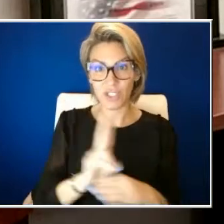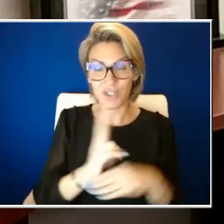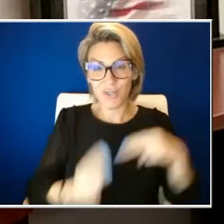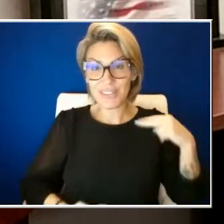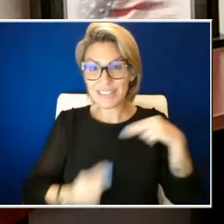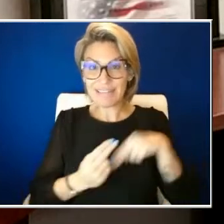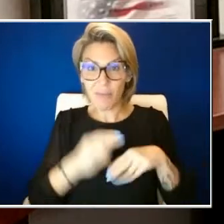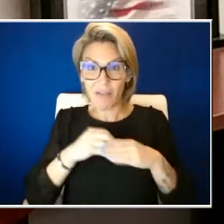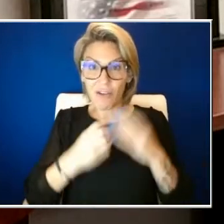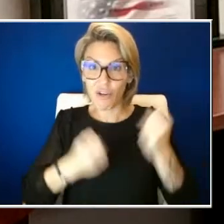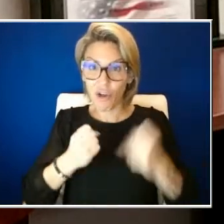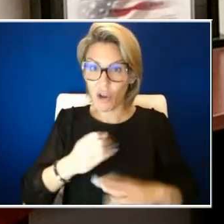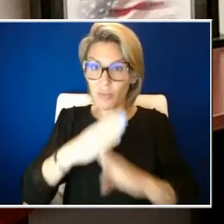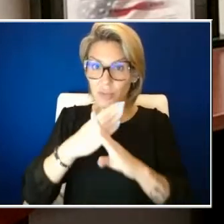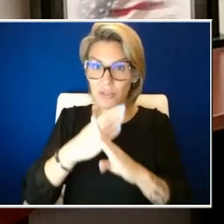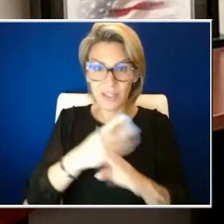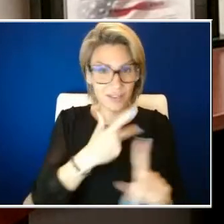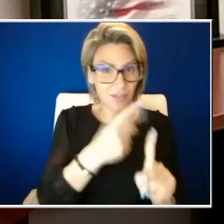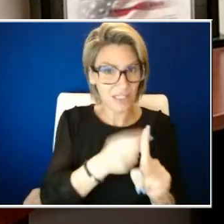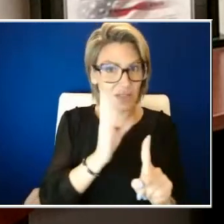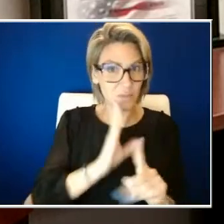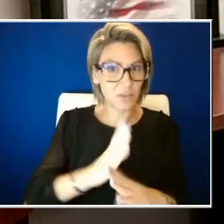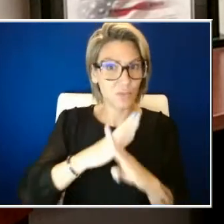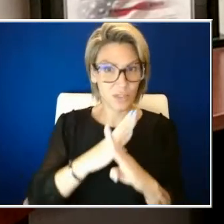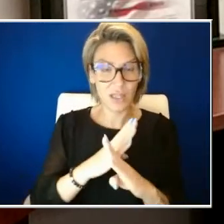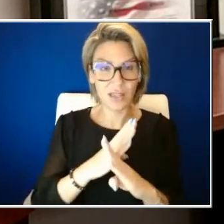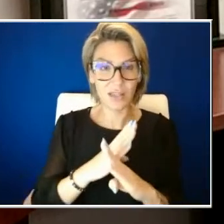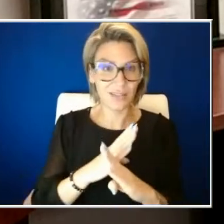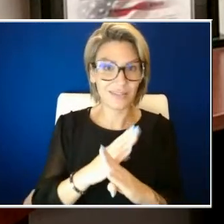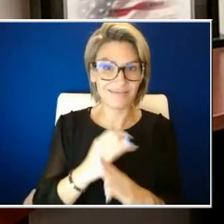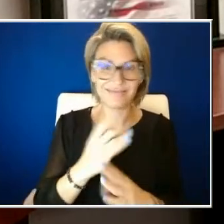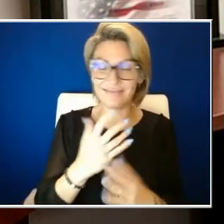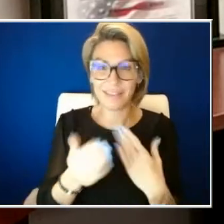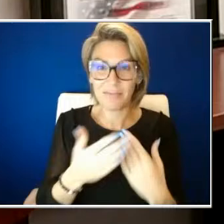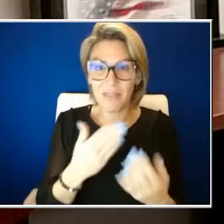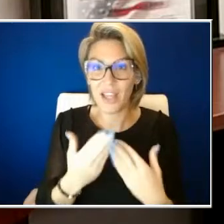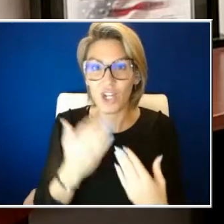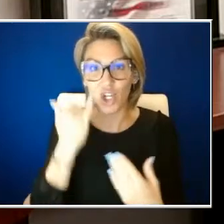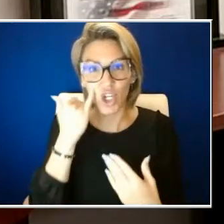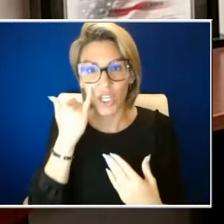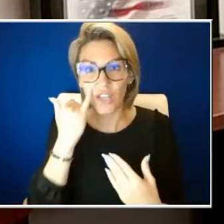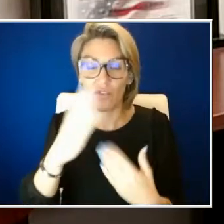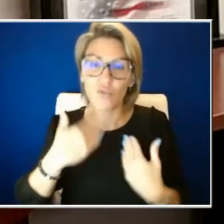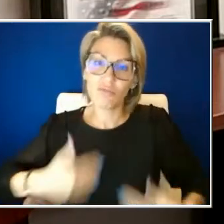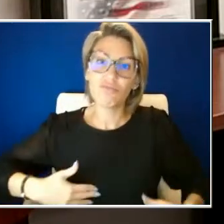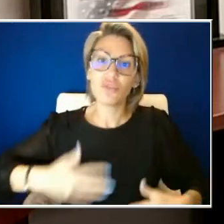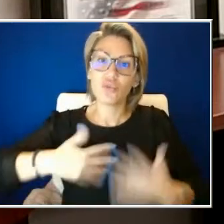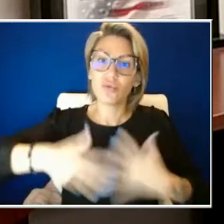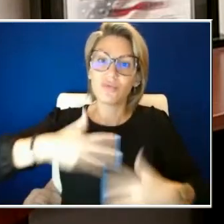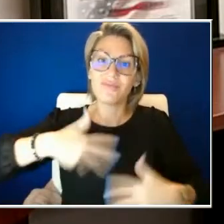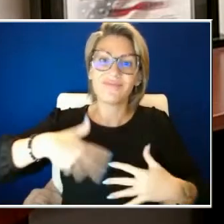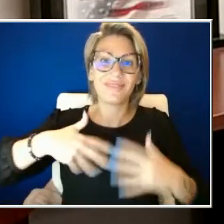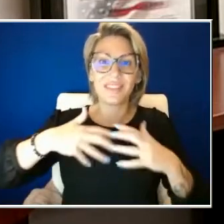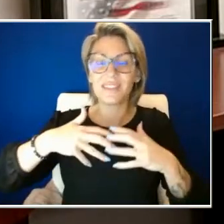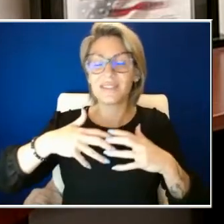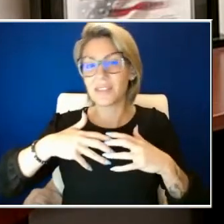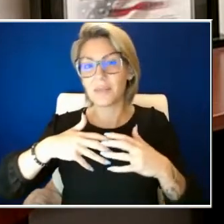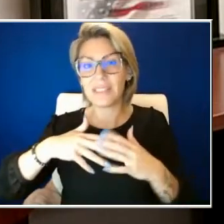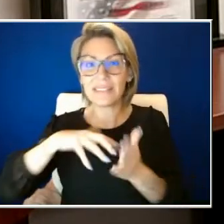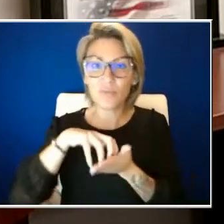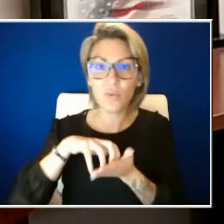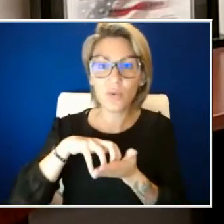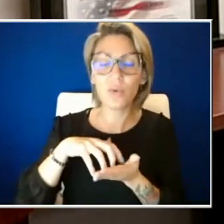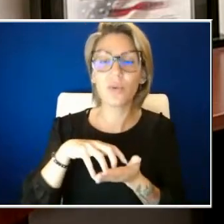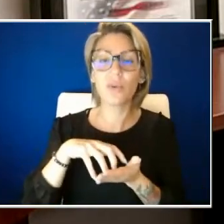you, your vaccine is going to protect you somewhat, even if you don't have immunosuppression for whatever reason. And that's kind of the way